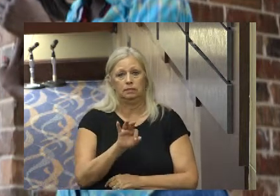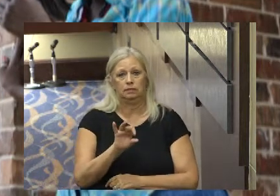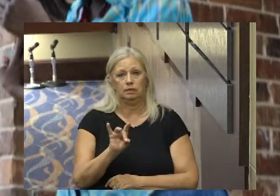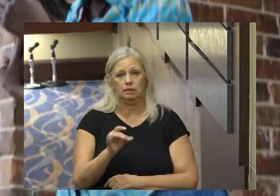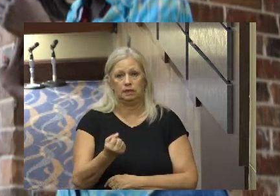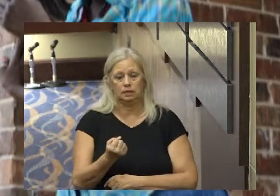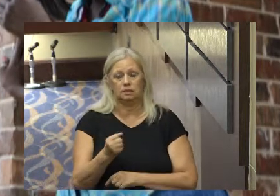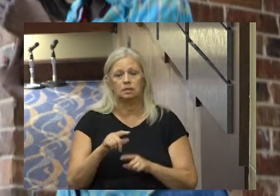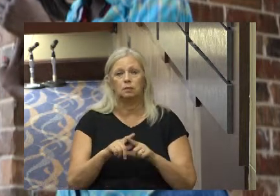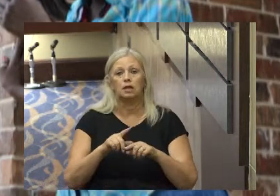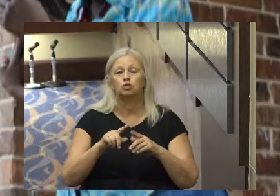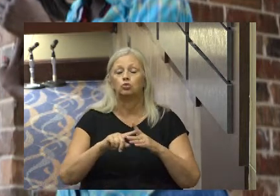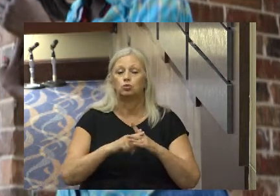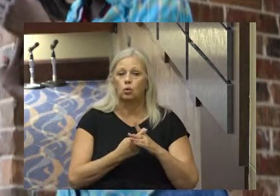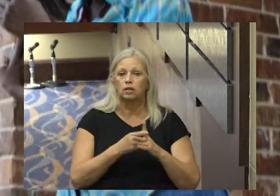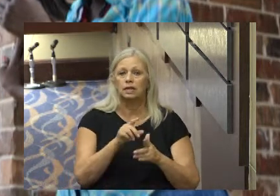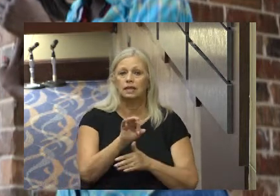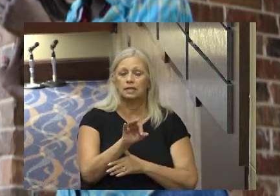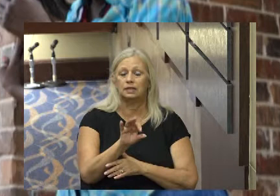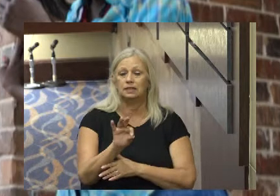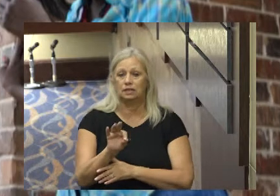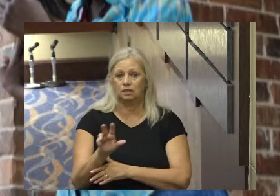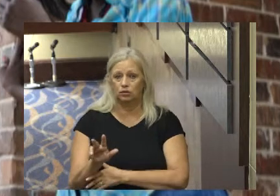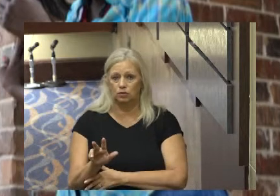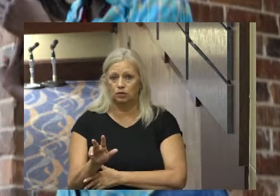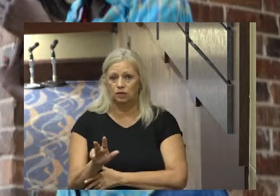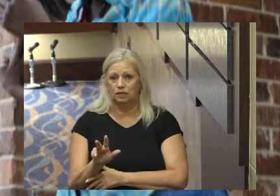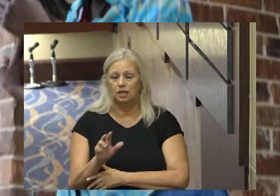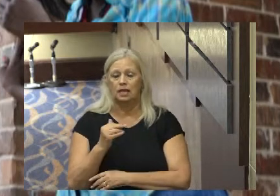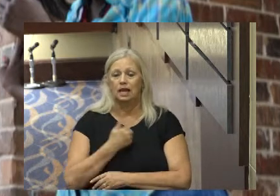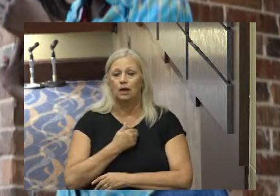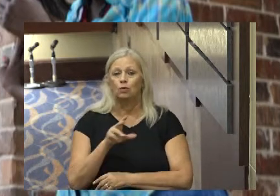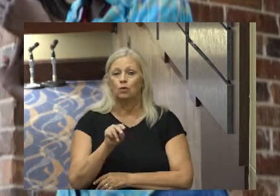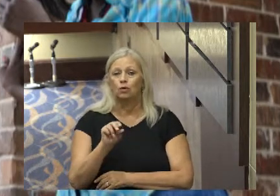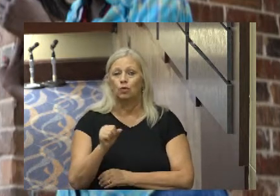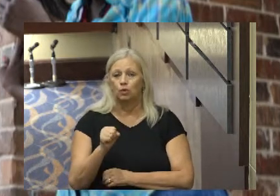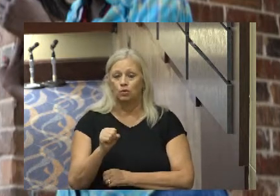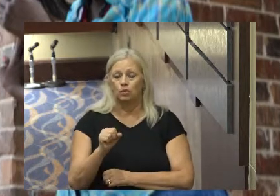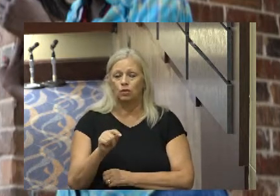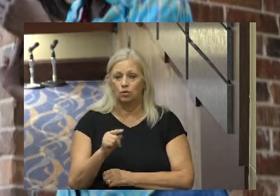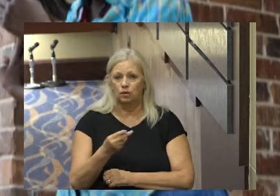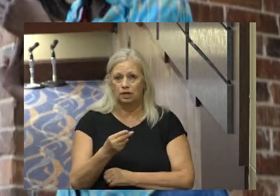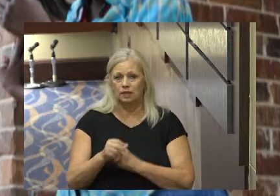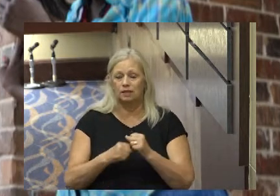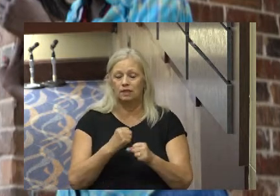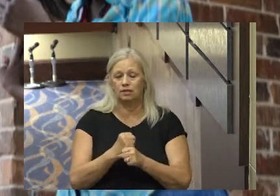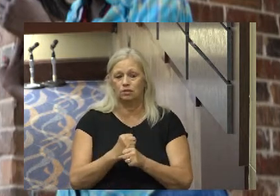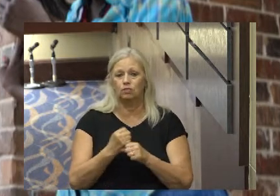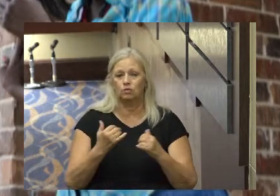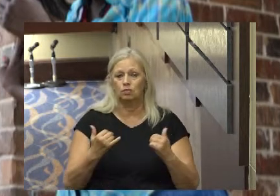in 1993. So our 30th year now of Waco.